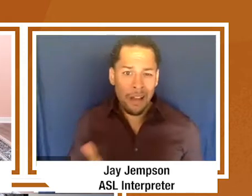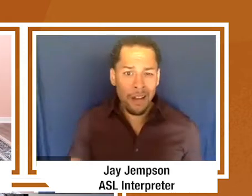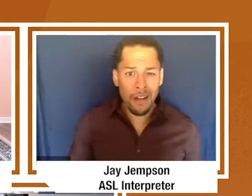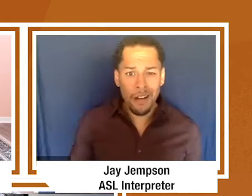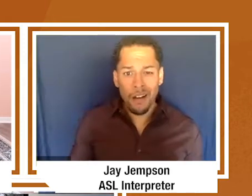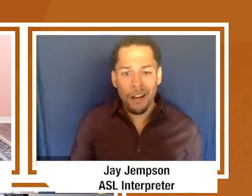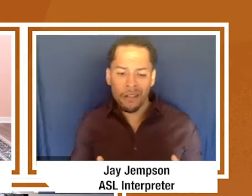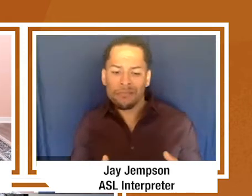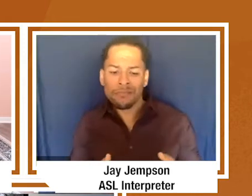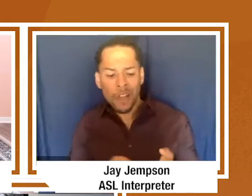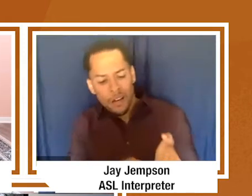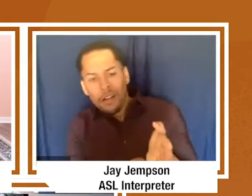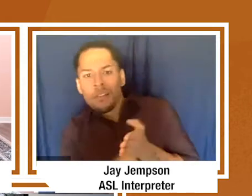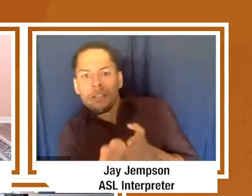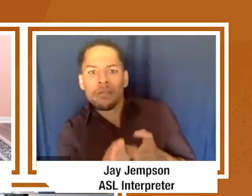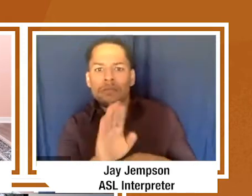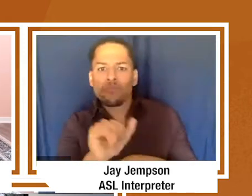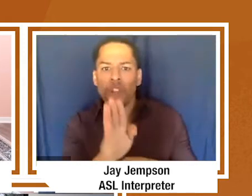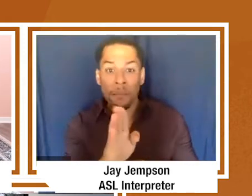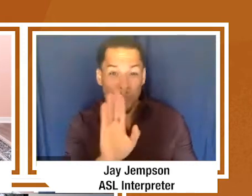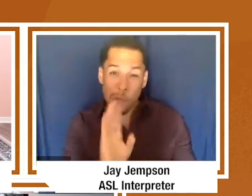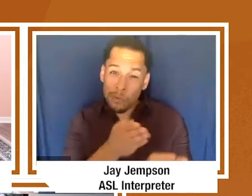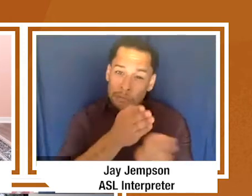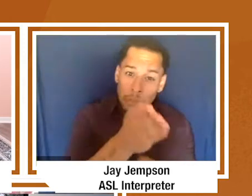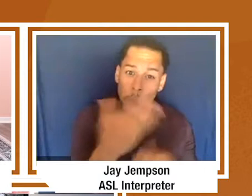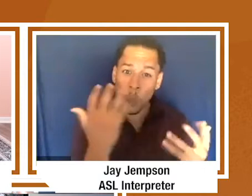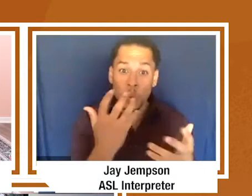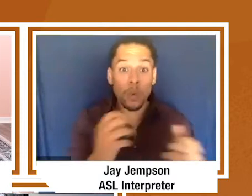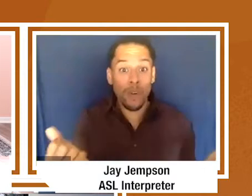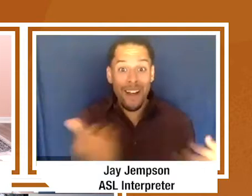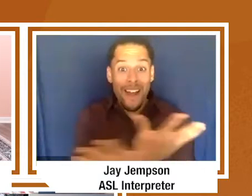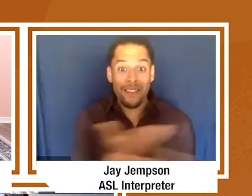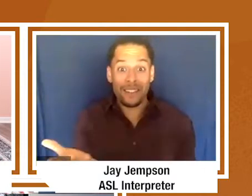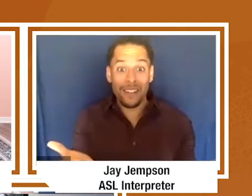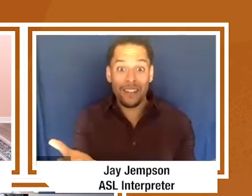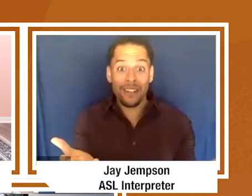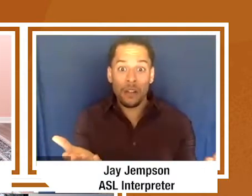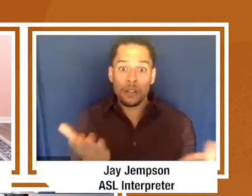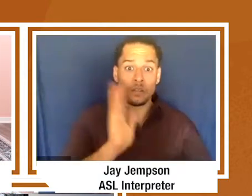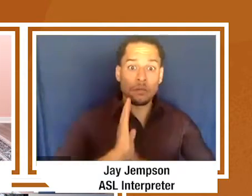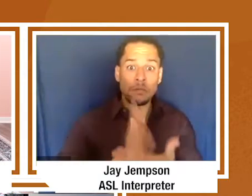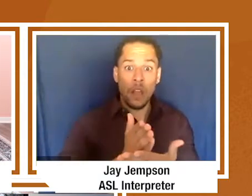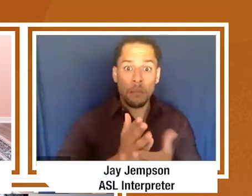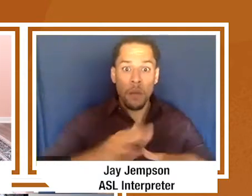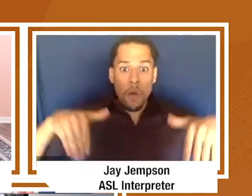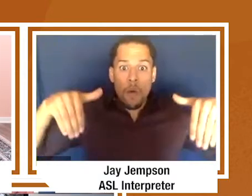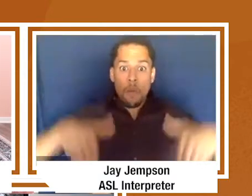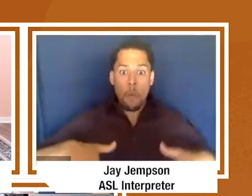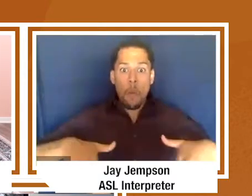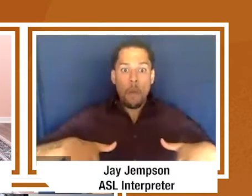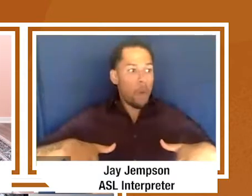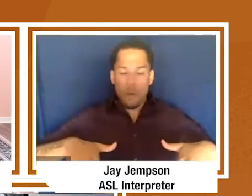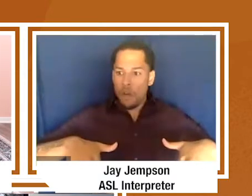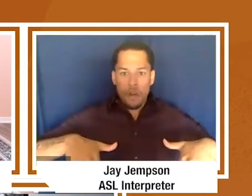it was devastating when everything pretty much stopped, you know. As an independent at that time, you know, I